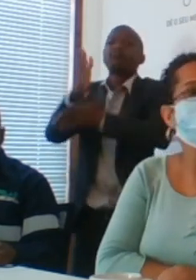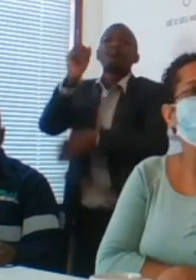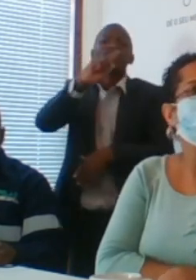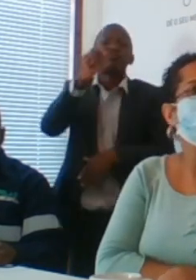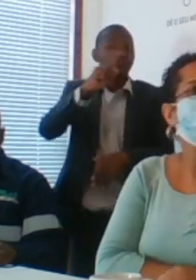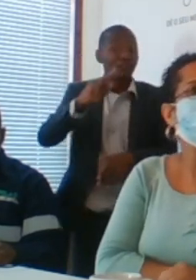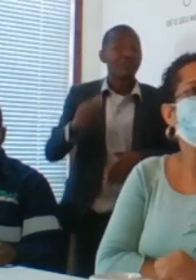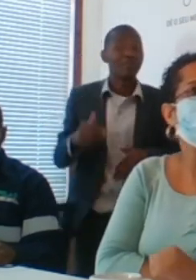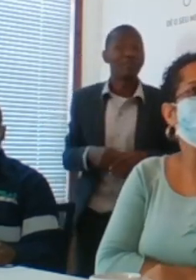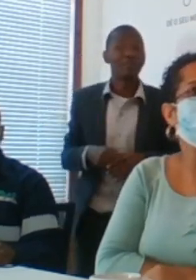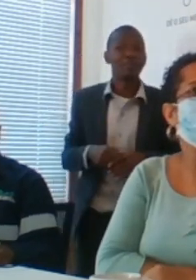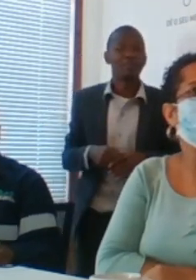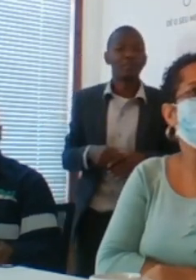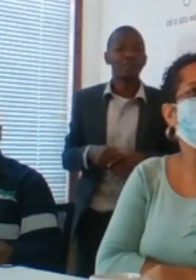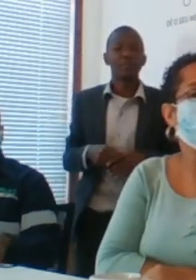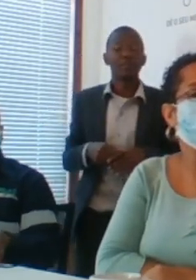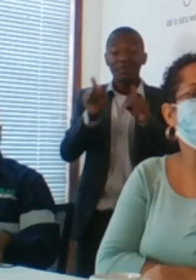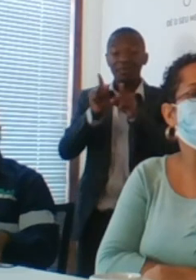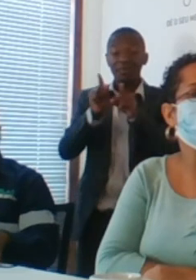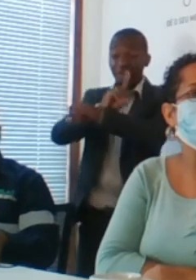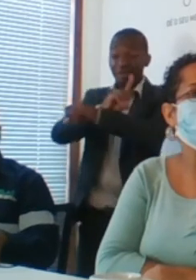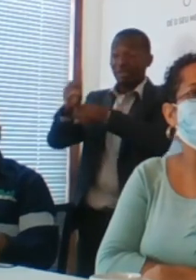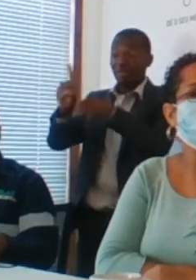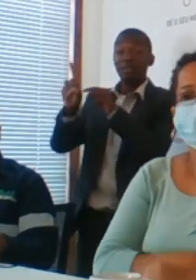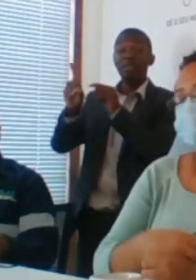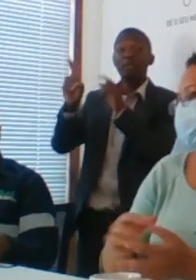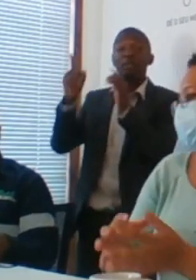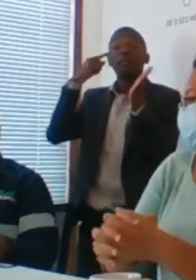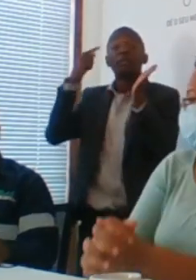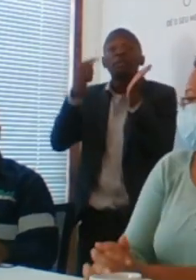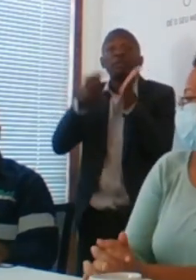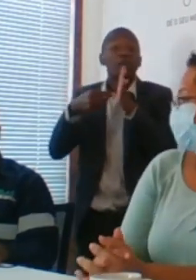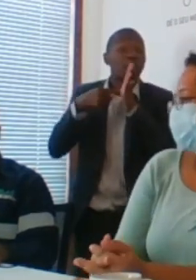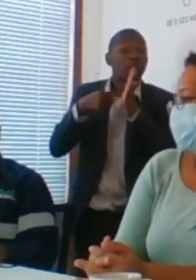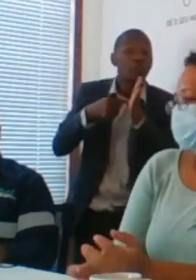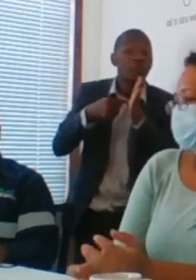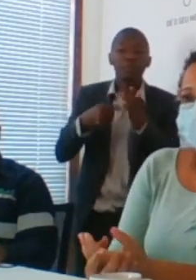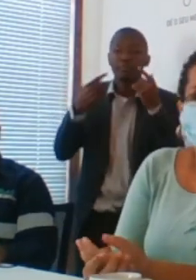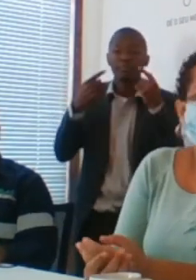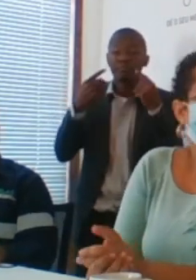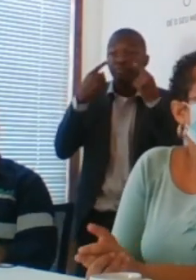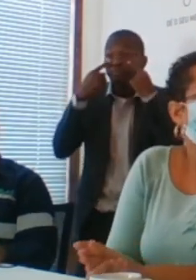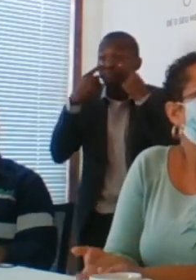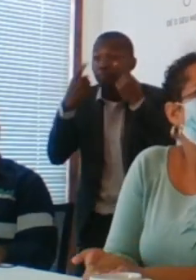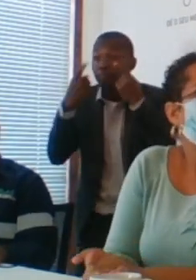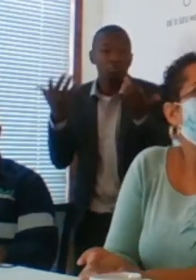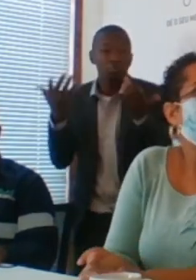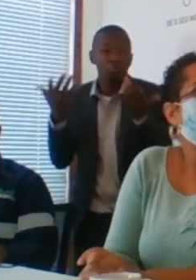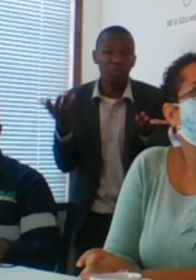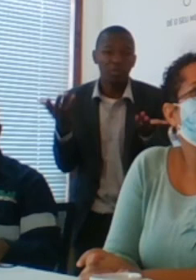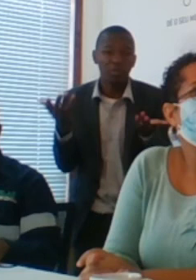participation. Well, disability includes difficulty in seeing, hearing,